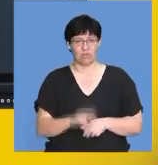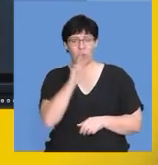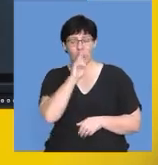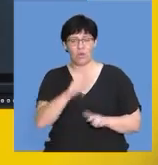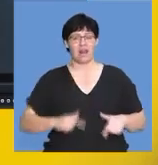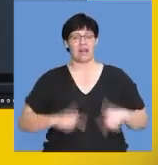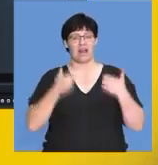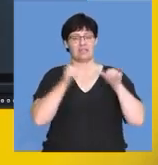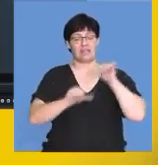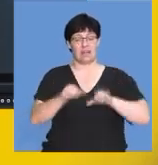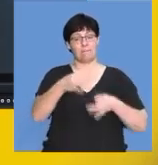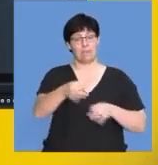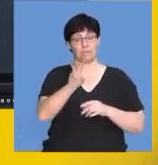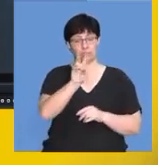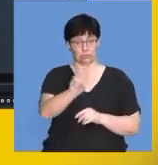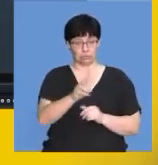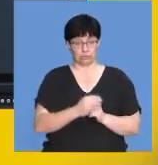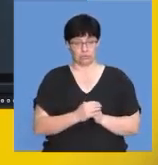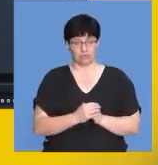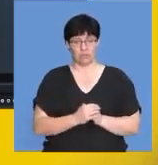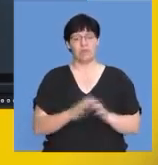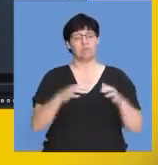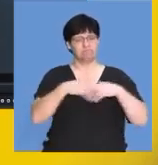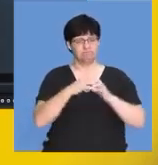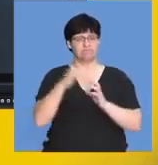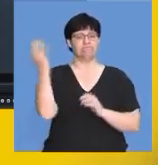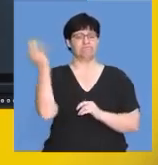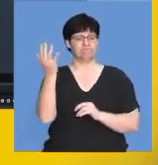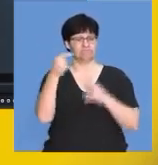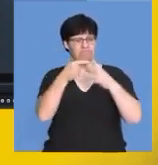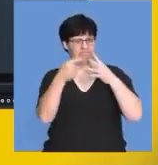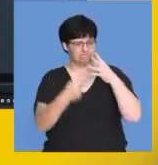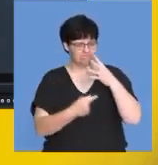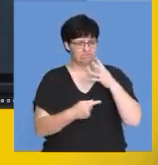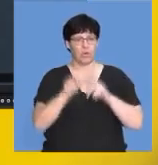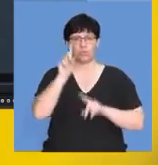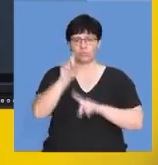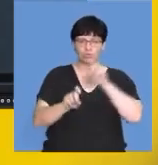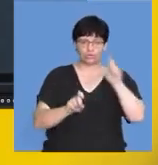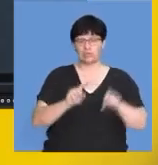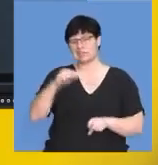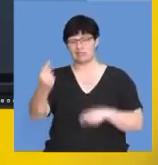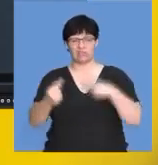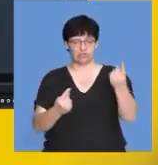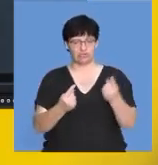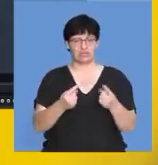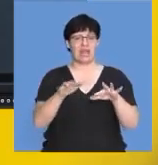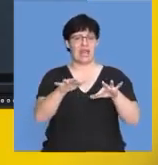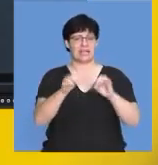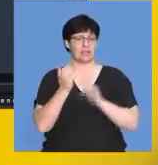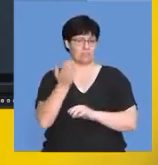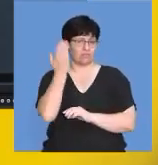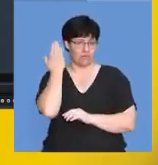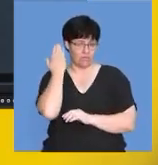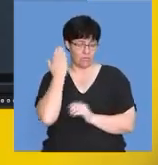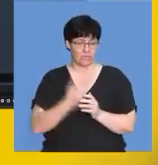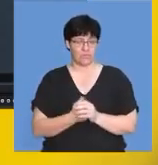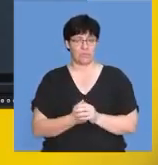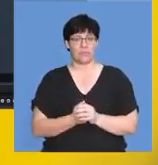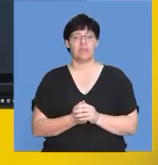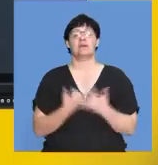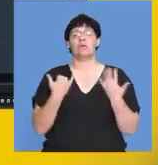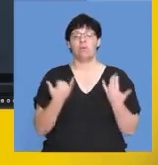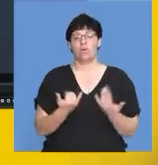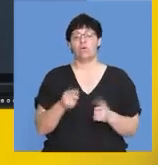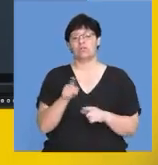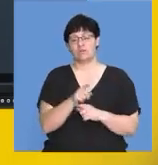Life Sciences paper 2 today. I've put together a presentation which has questions from a few different exams that have been written already. And I'm